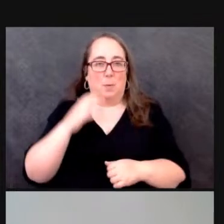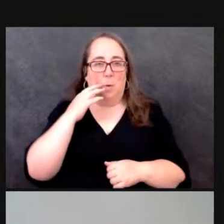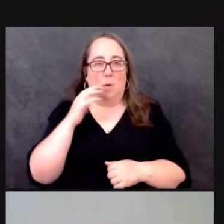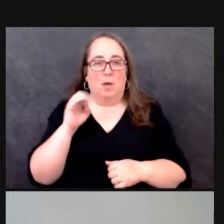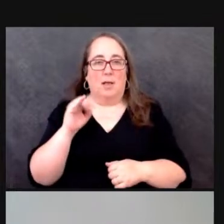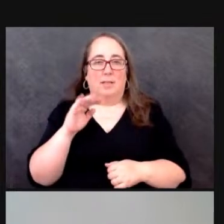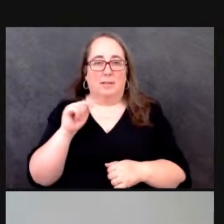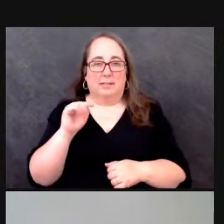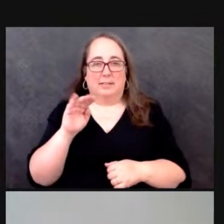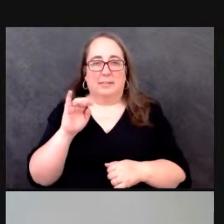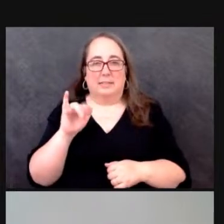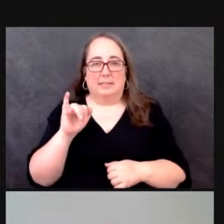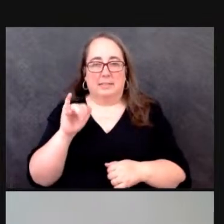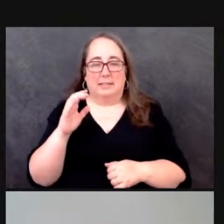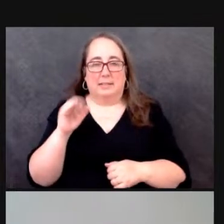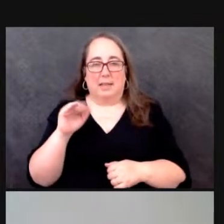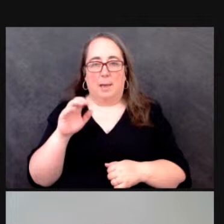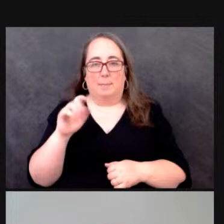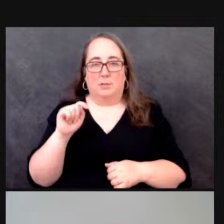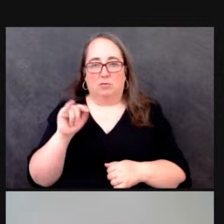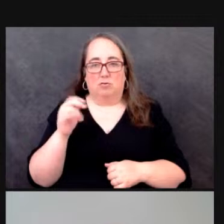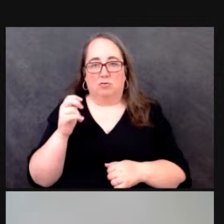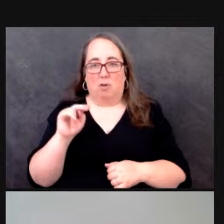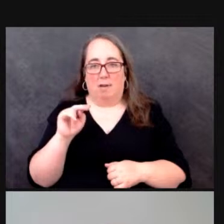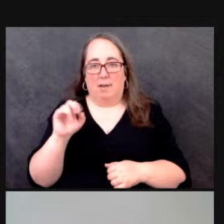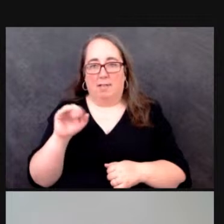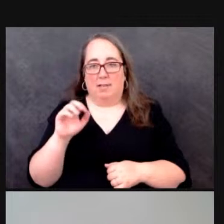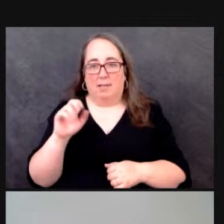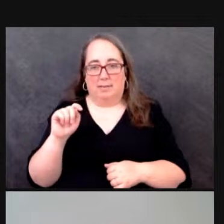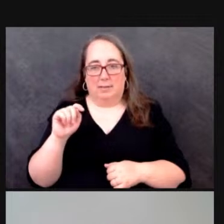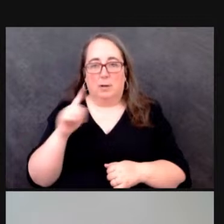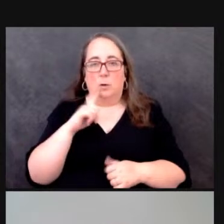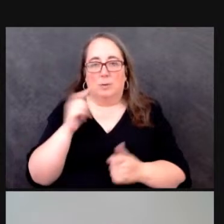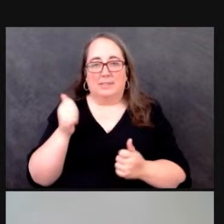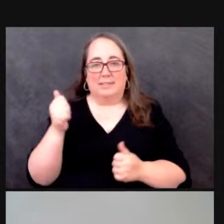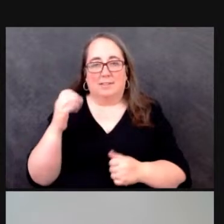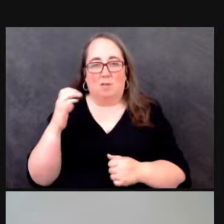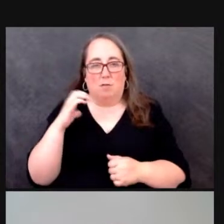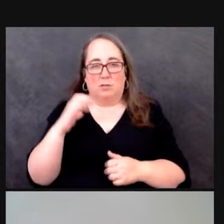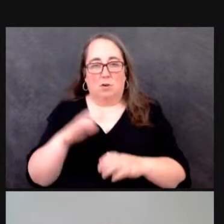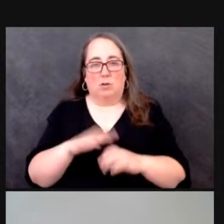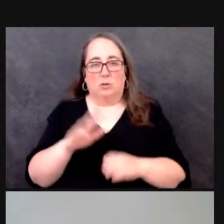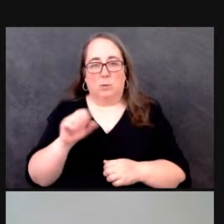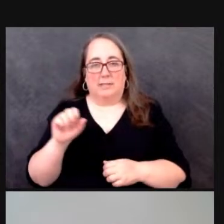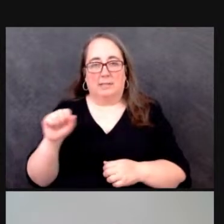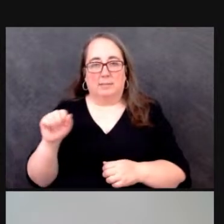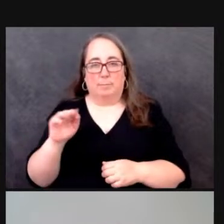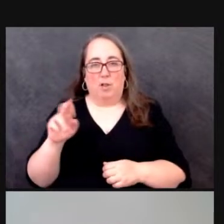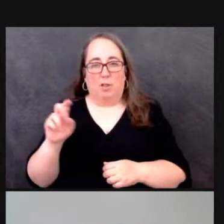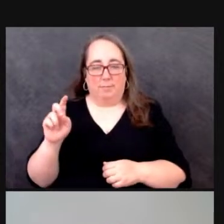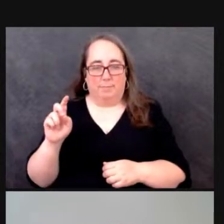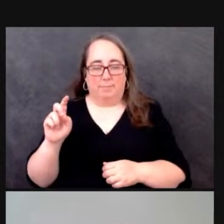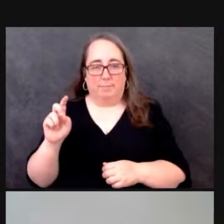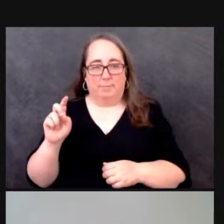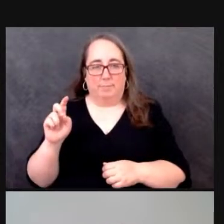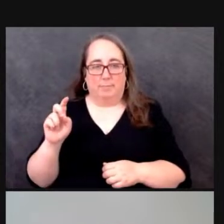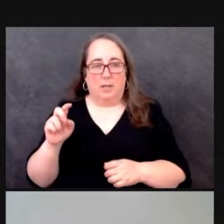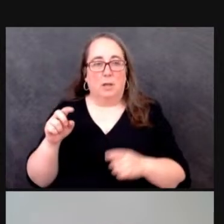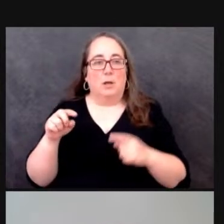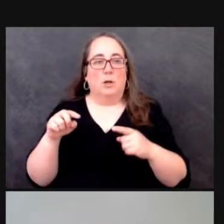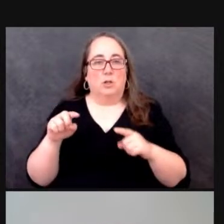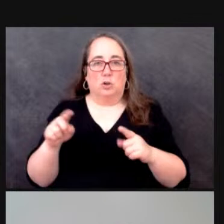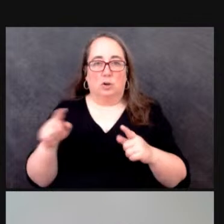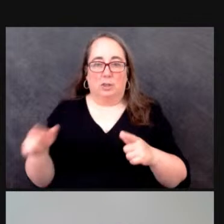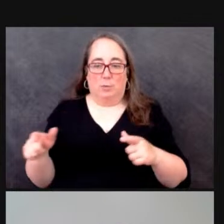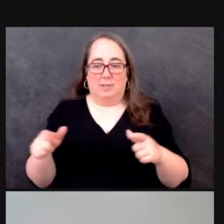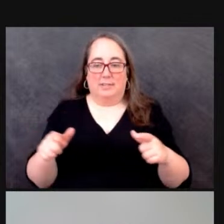City, Captain John M. Ellicott, was actually the executive officer on the USS Maryland during the presentation